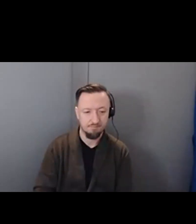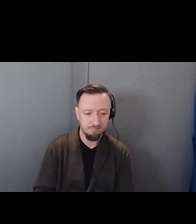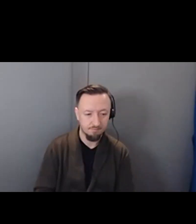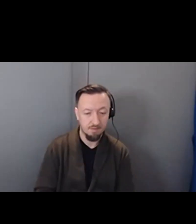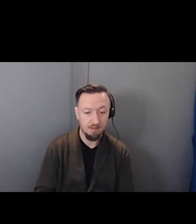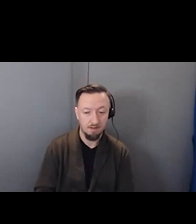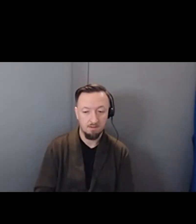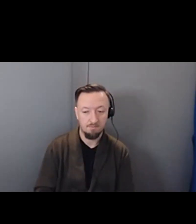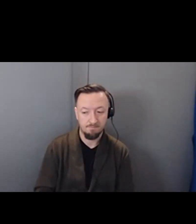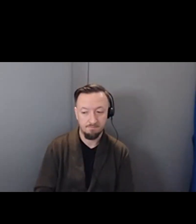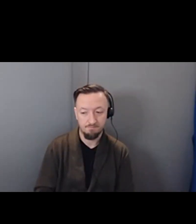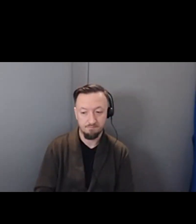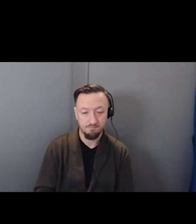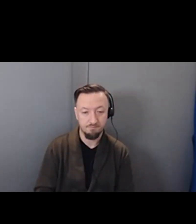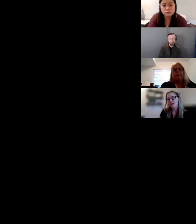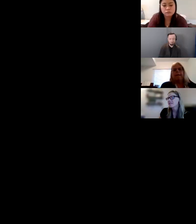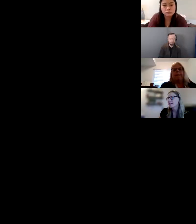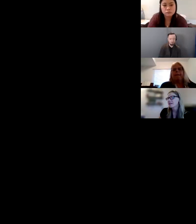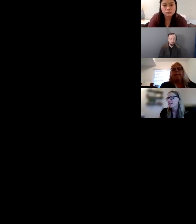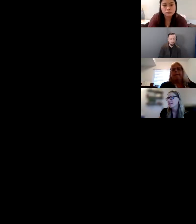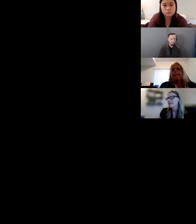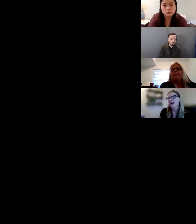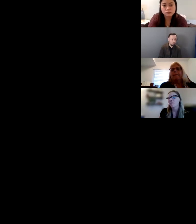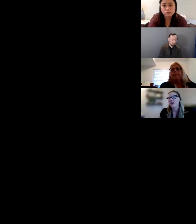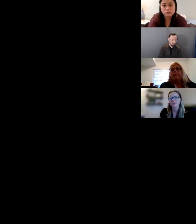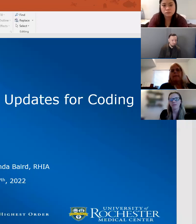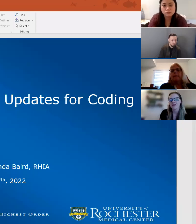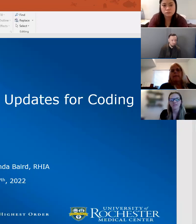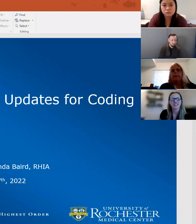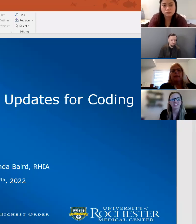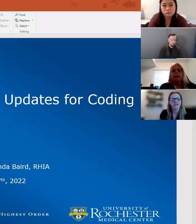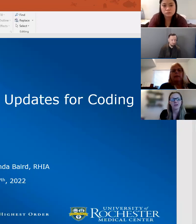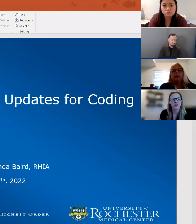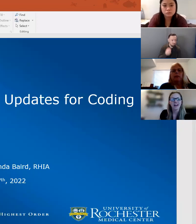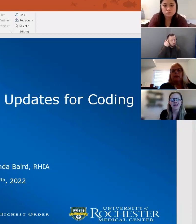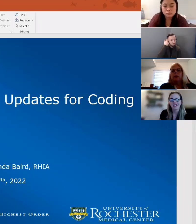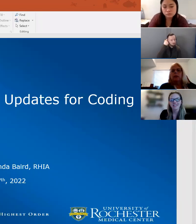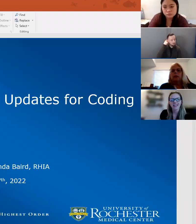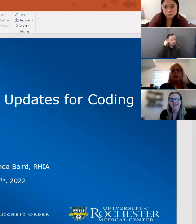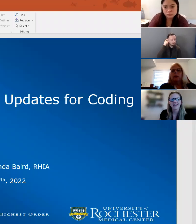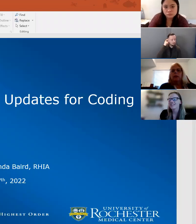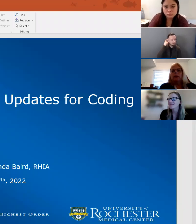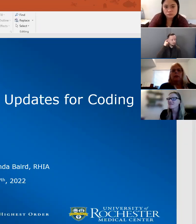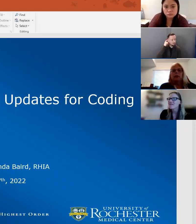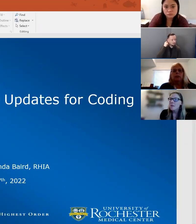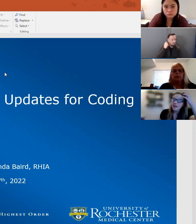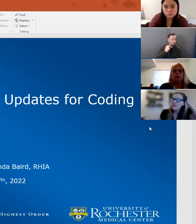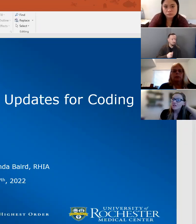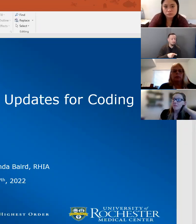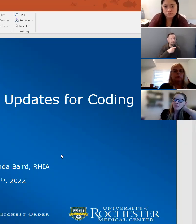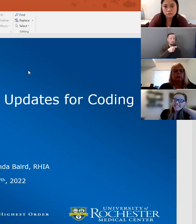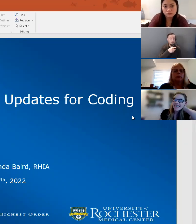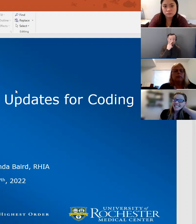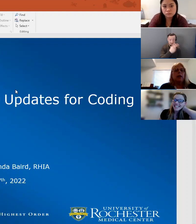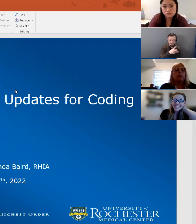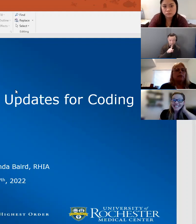right. if you can. Oh, I can. It's not gonna be like a presenter view or anything because but can you see